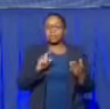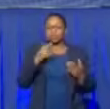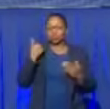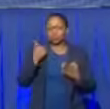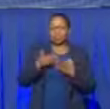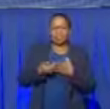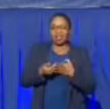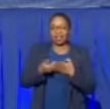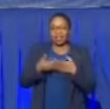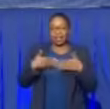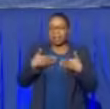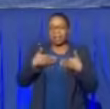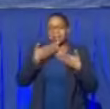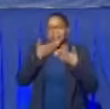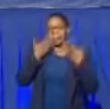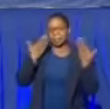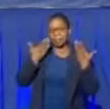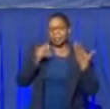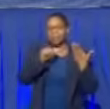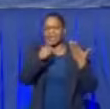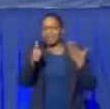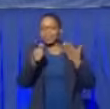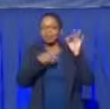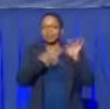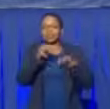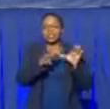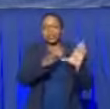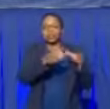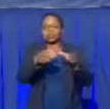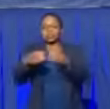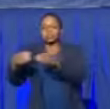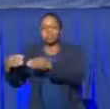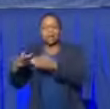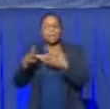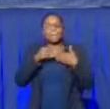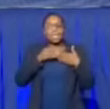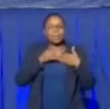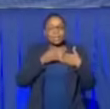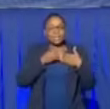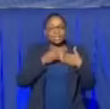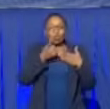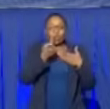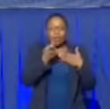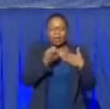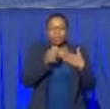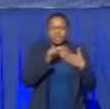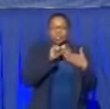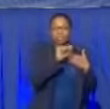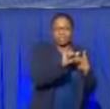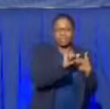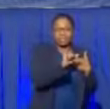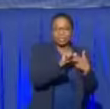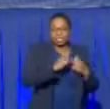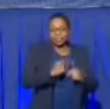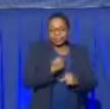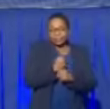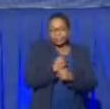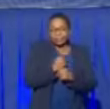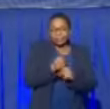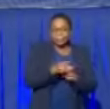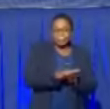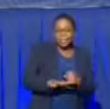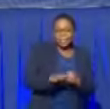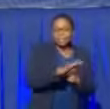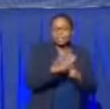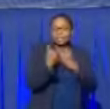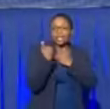of certain party members at one of its storage facilities, where a storage